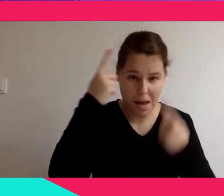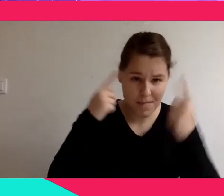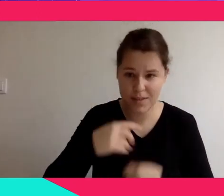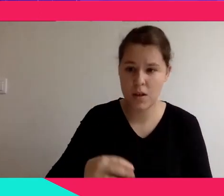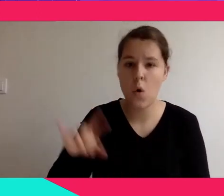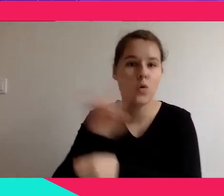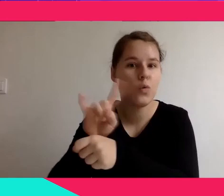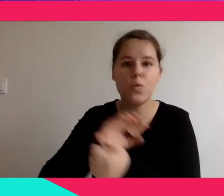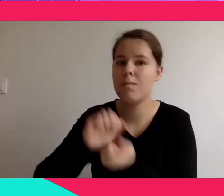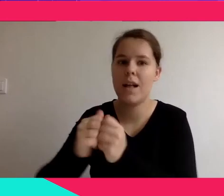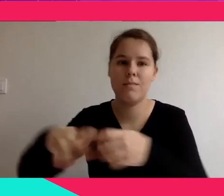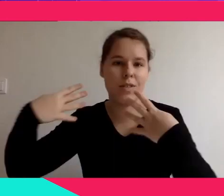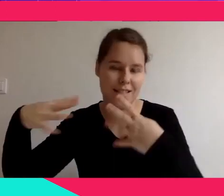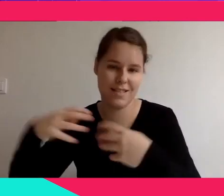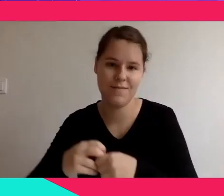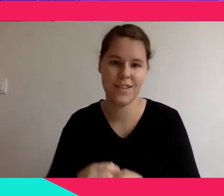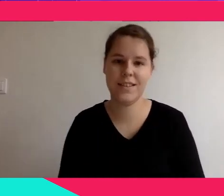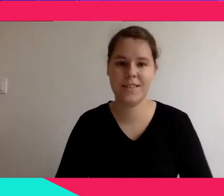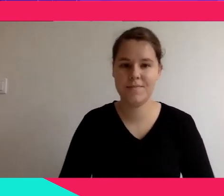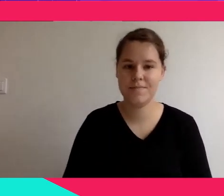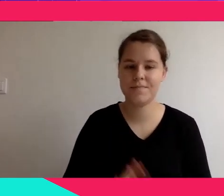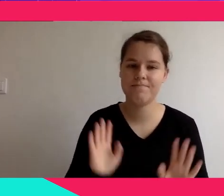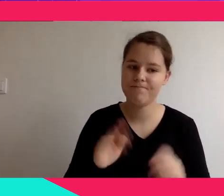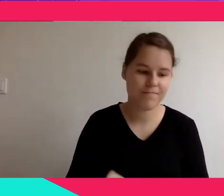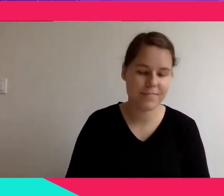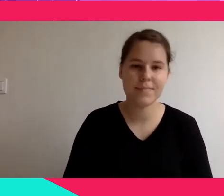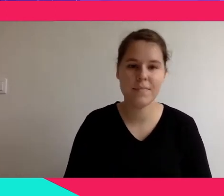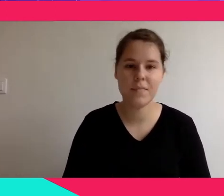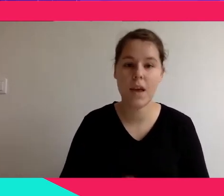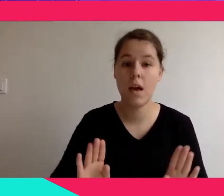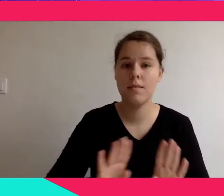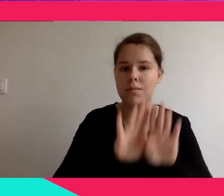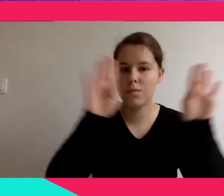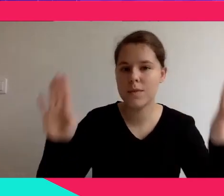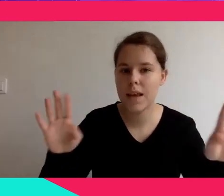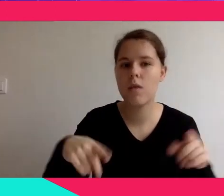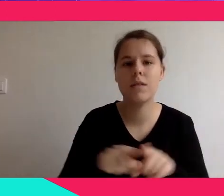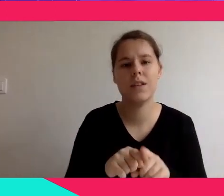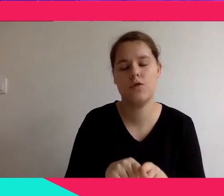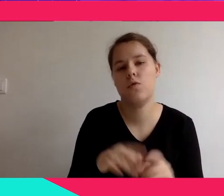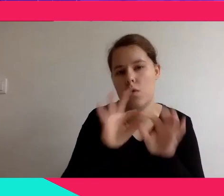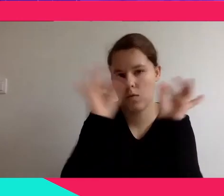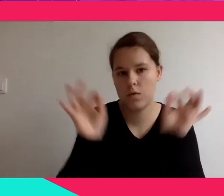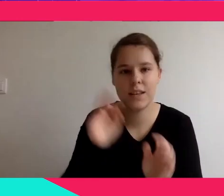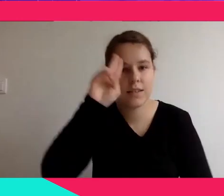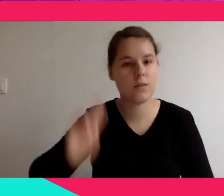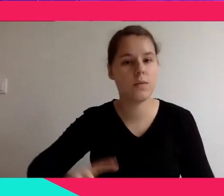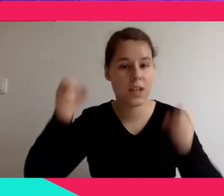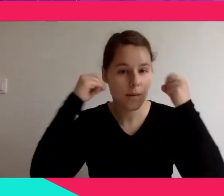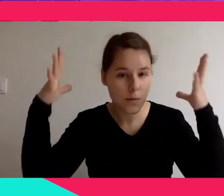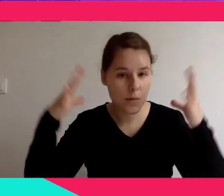I think museums and cultural institutions have authentic experiences to